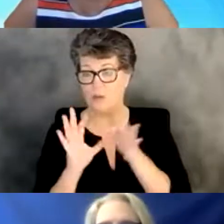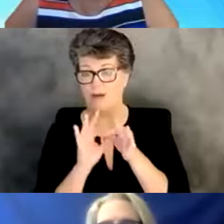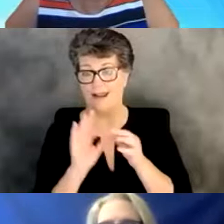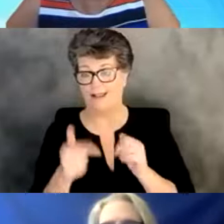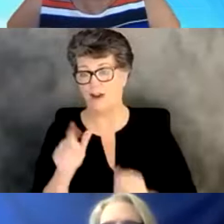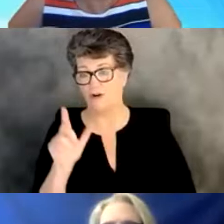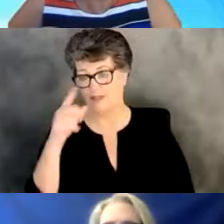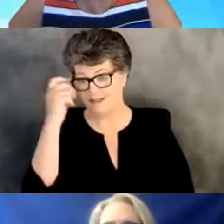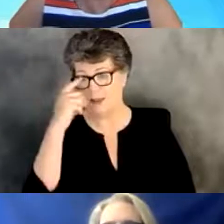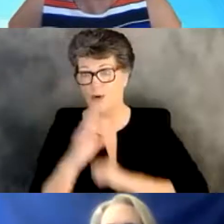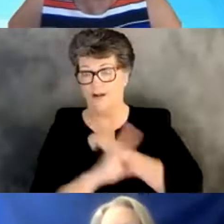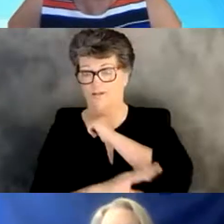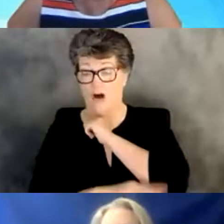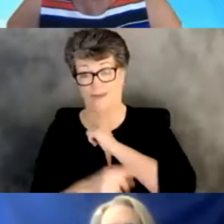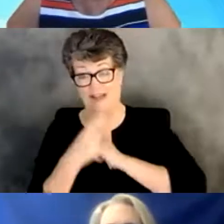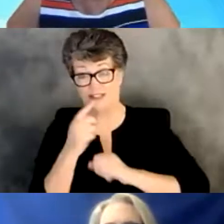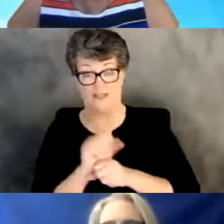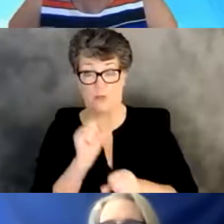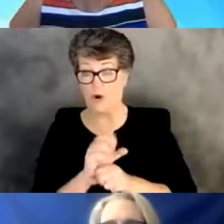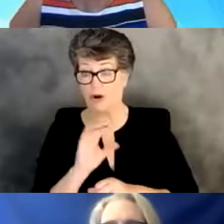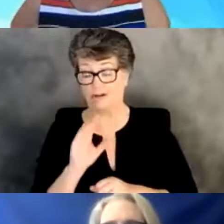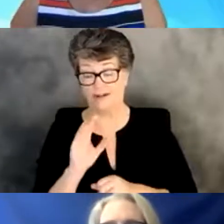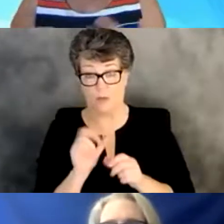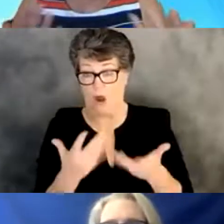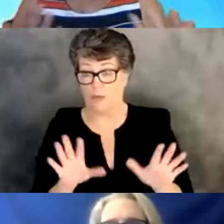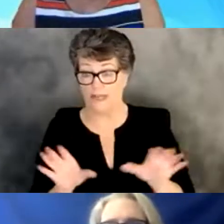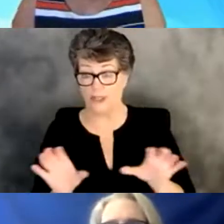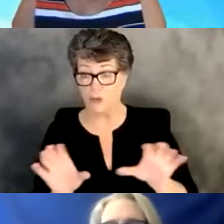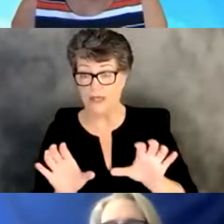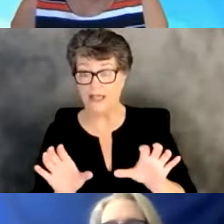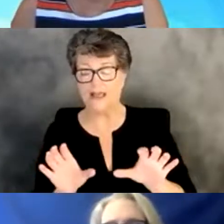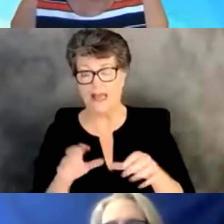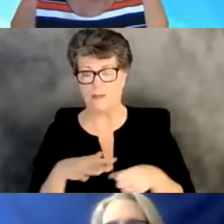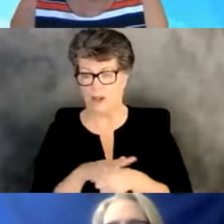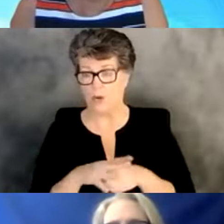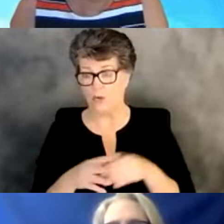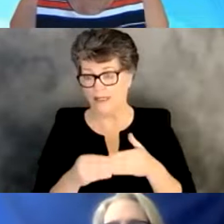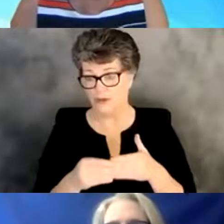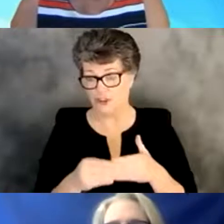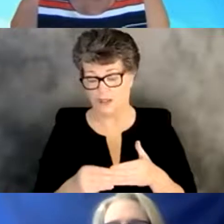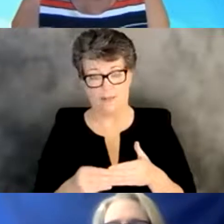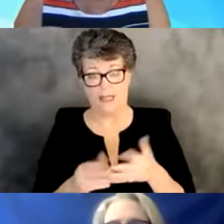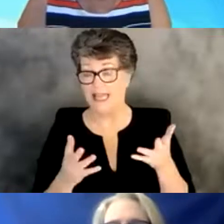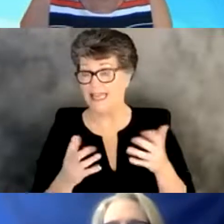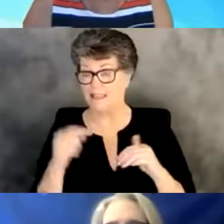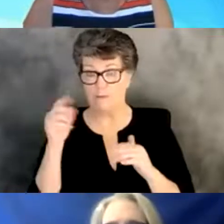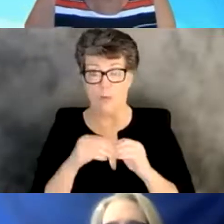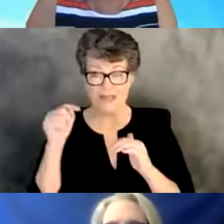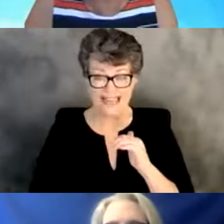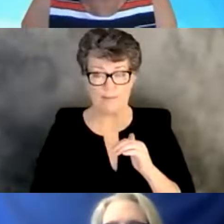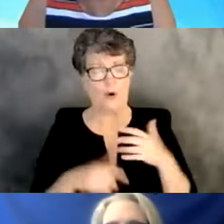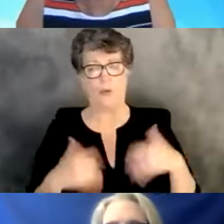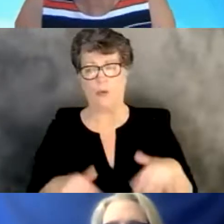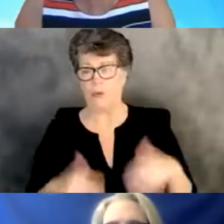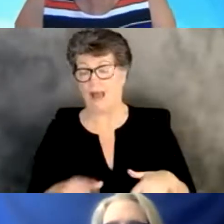this fall. But I have to say the work to map what we do already, and particularly what the local leadership does, is deeper than we thought, and I think